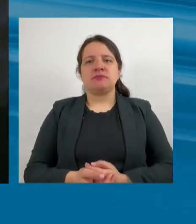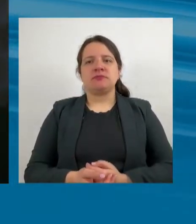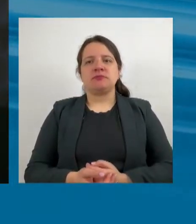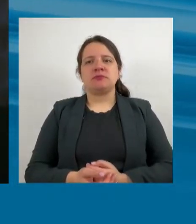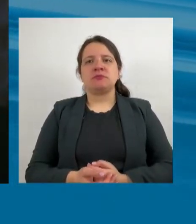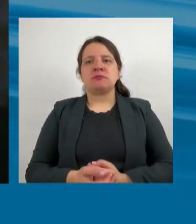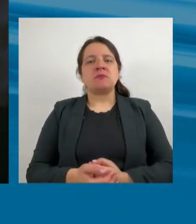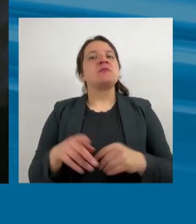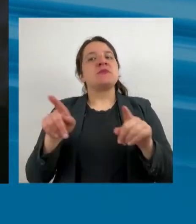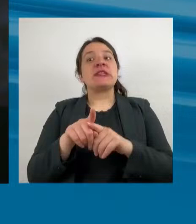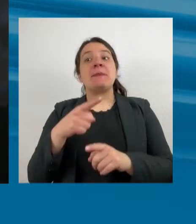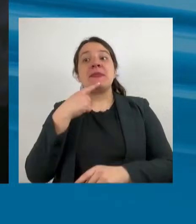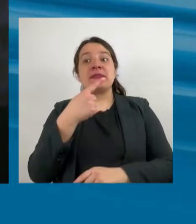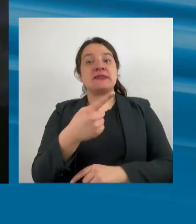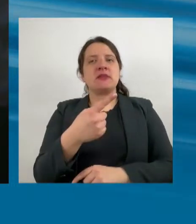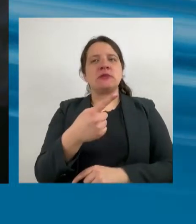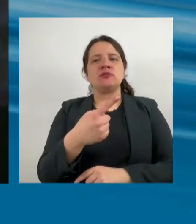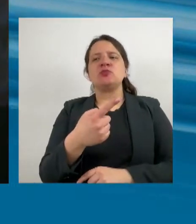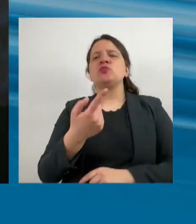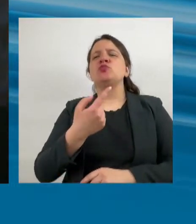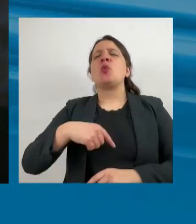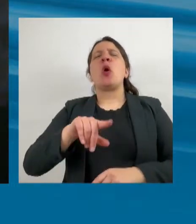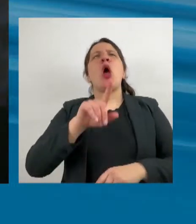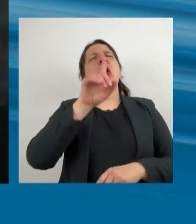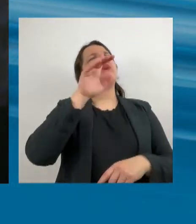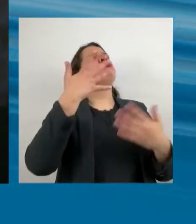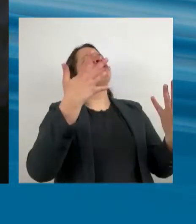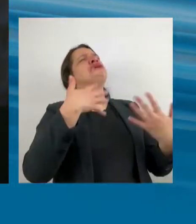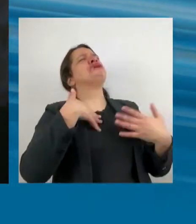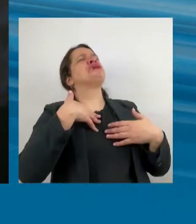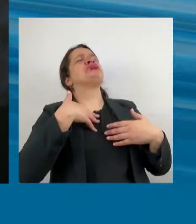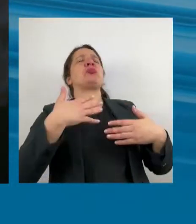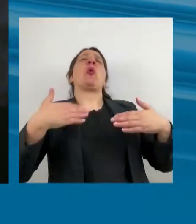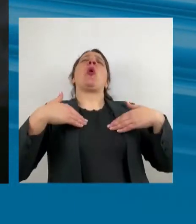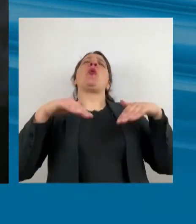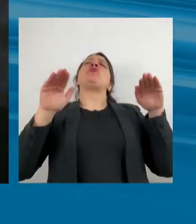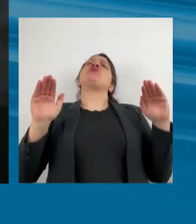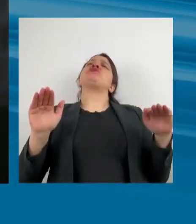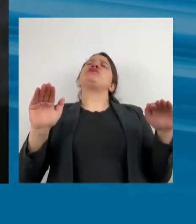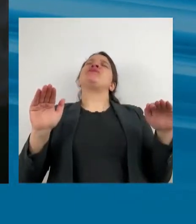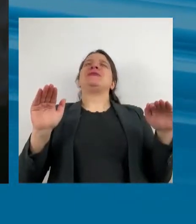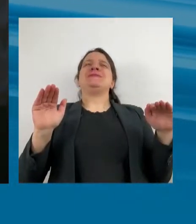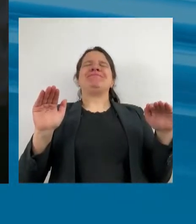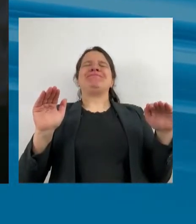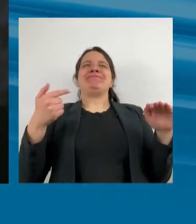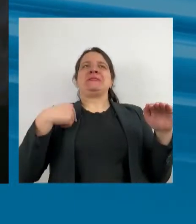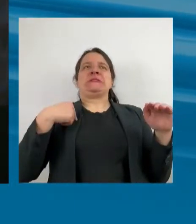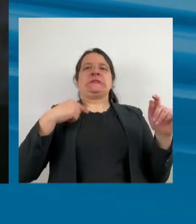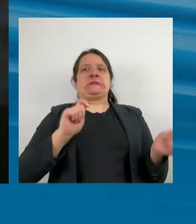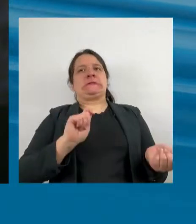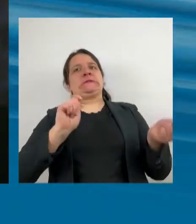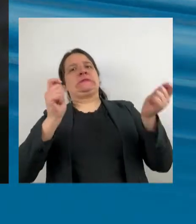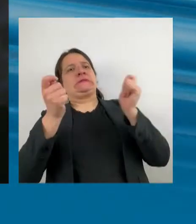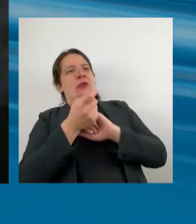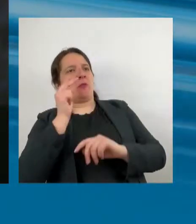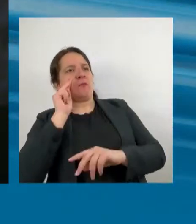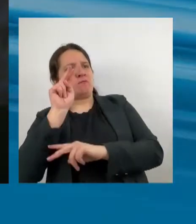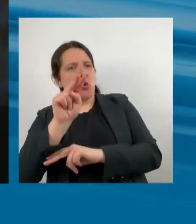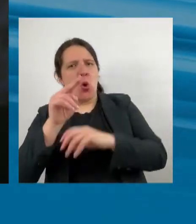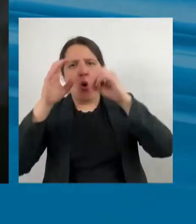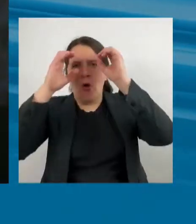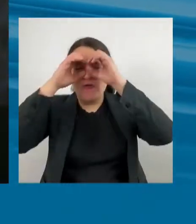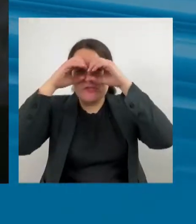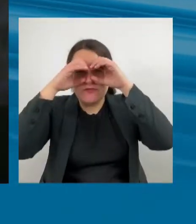level of responsibility. And as Kirk said, we need to get out of the box. But in addition to that, we need to